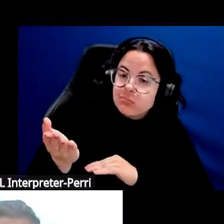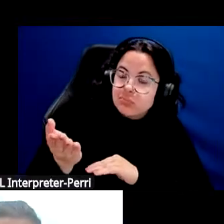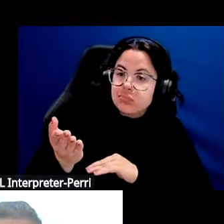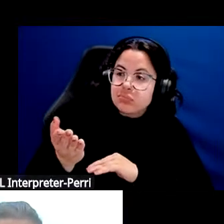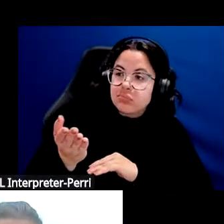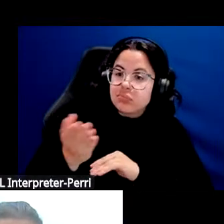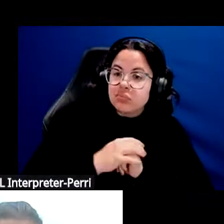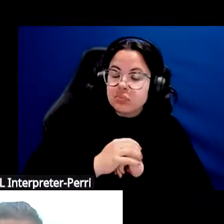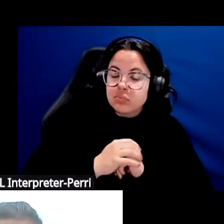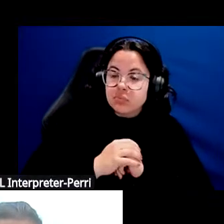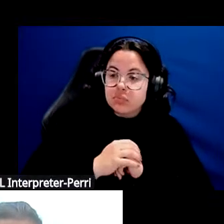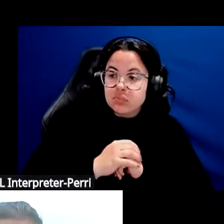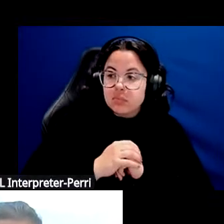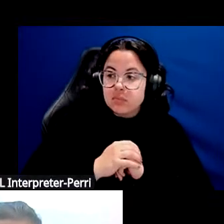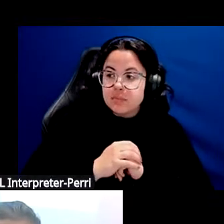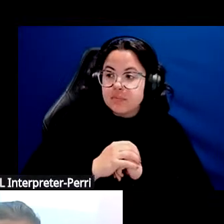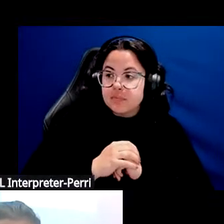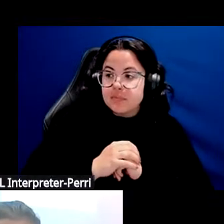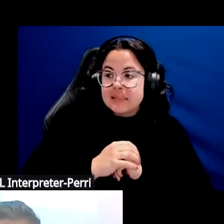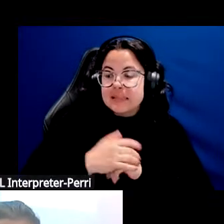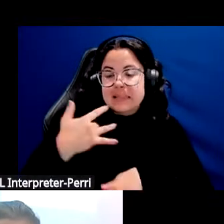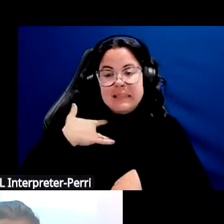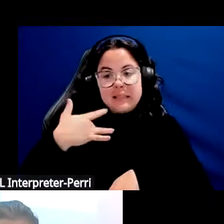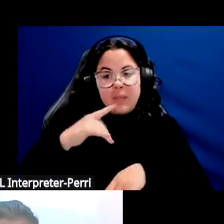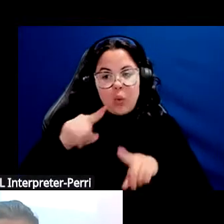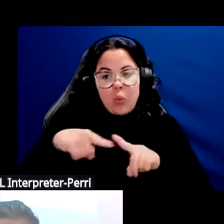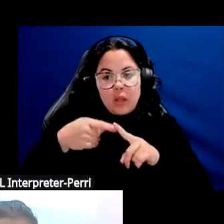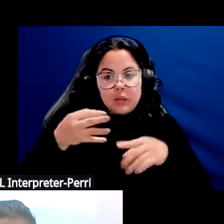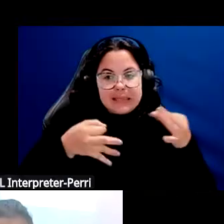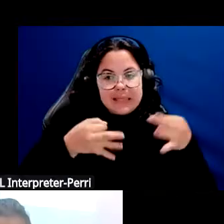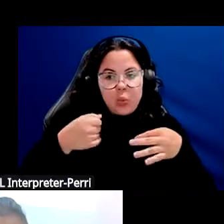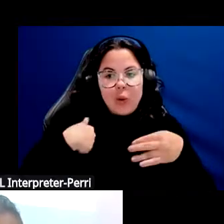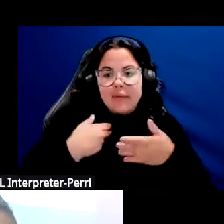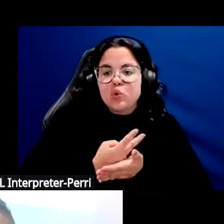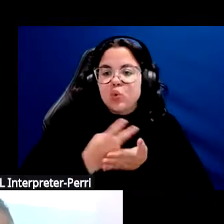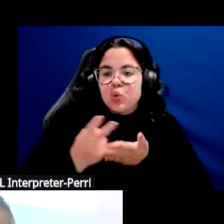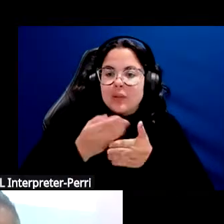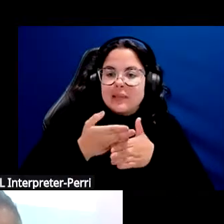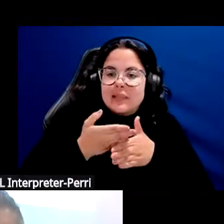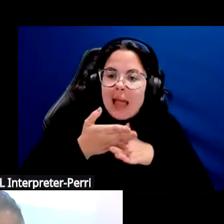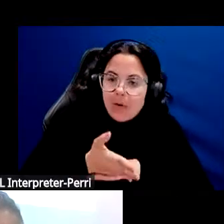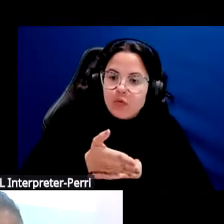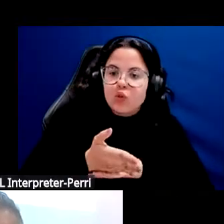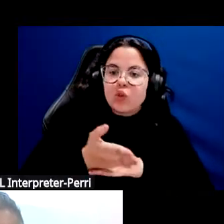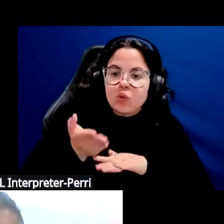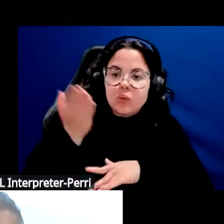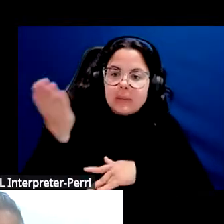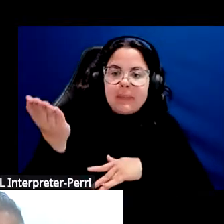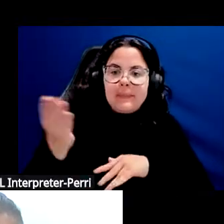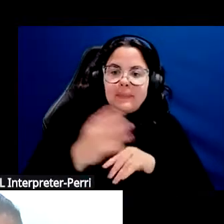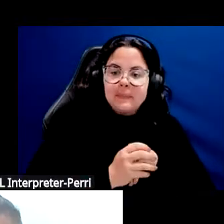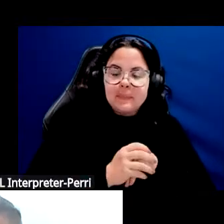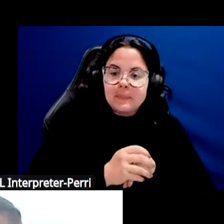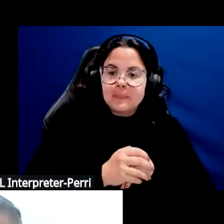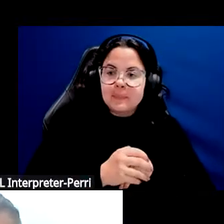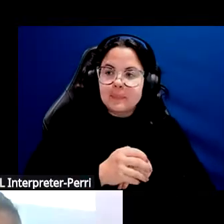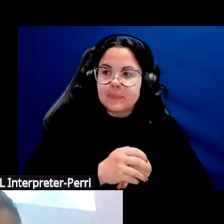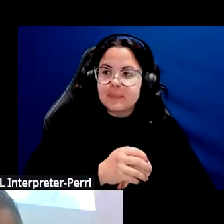and submit it that way. And normally when there's a hearing, you have 2 weeks after the hearing to submit that testimony.